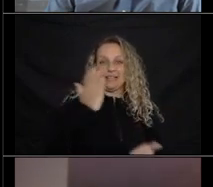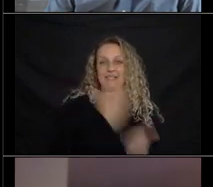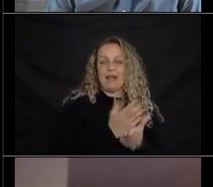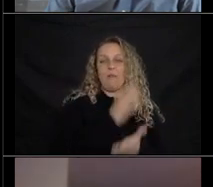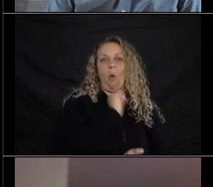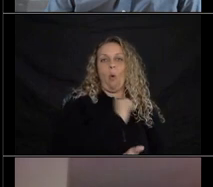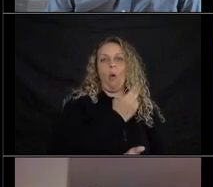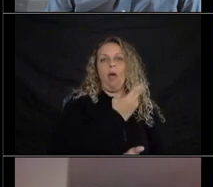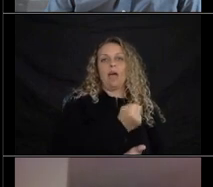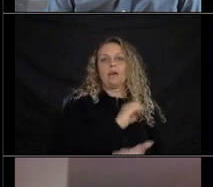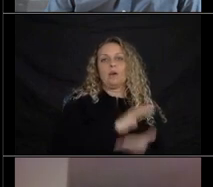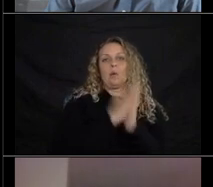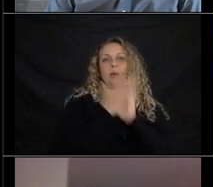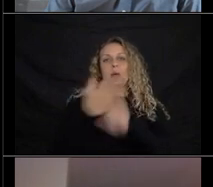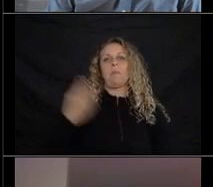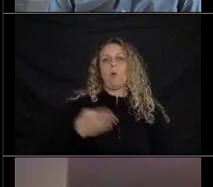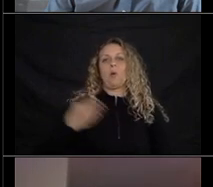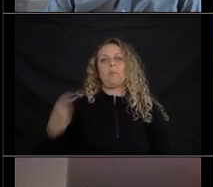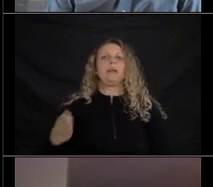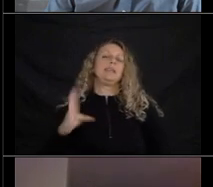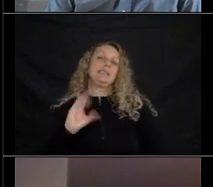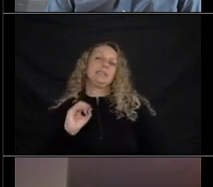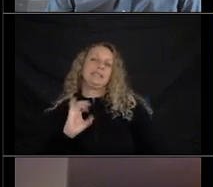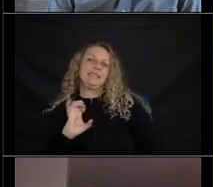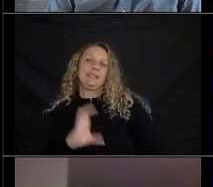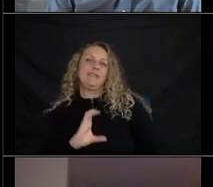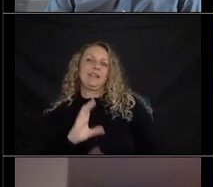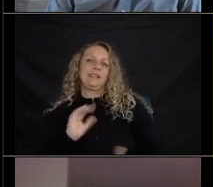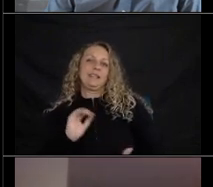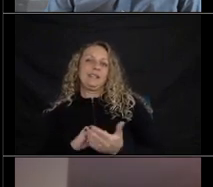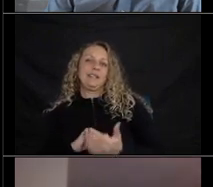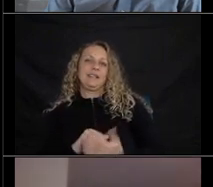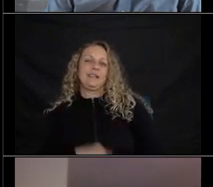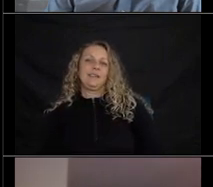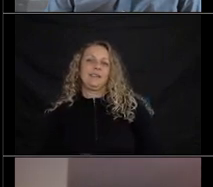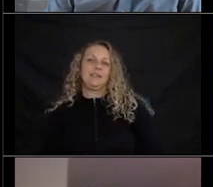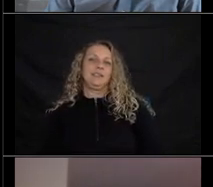high school and now it will be the Boynton Beach Civic Center.